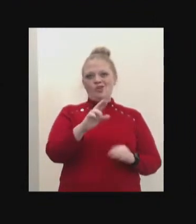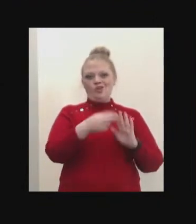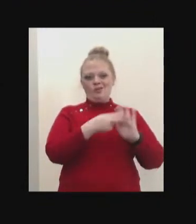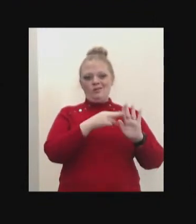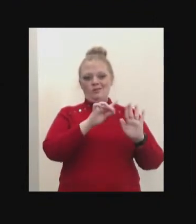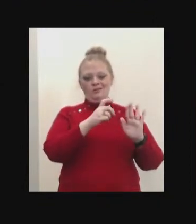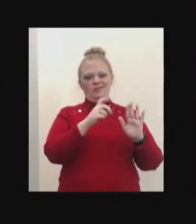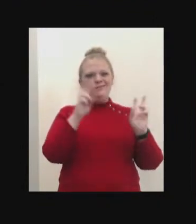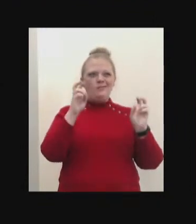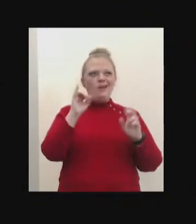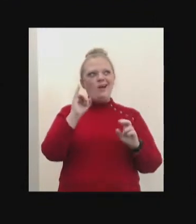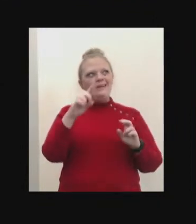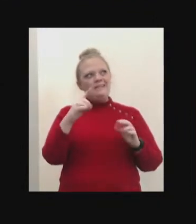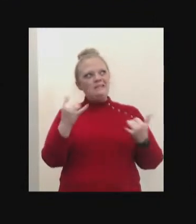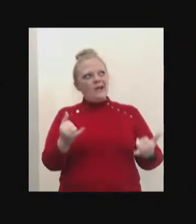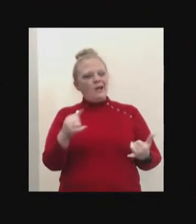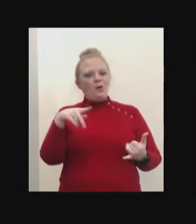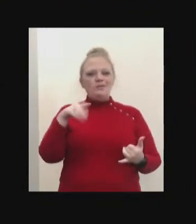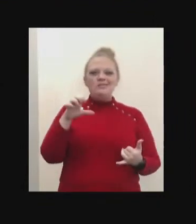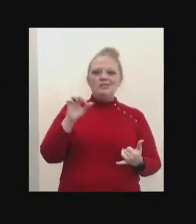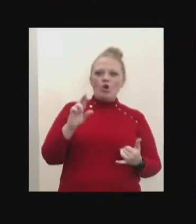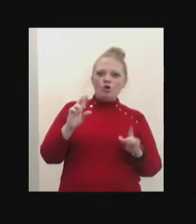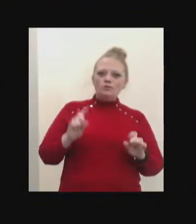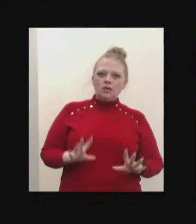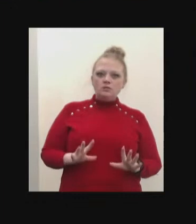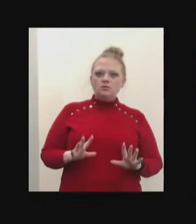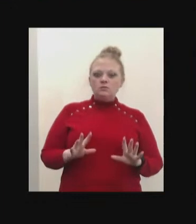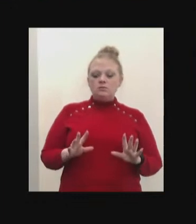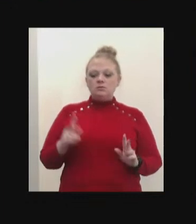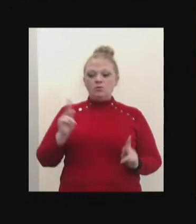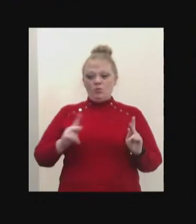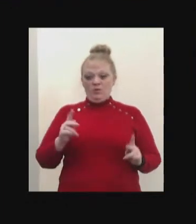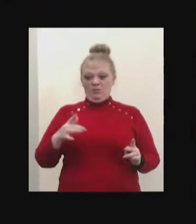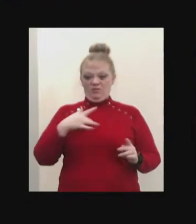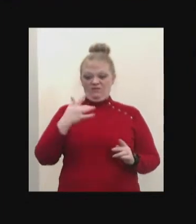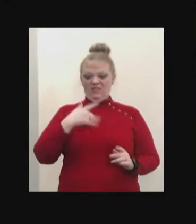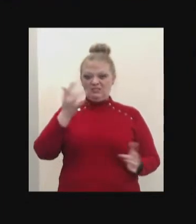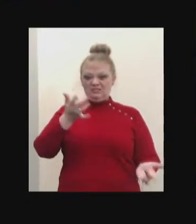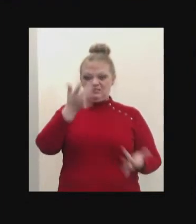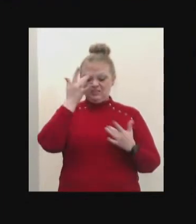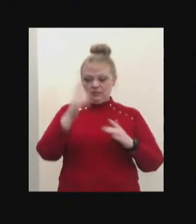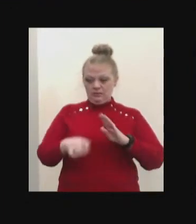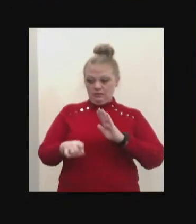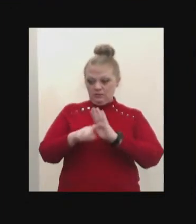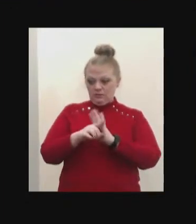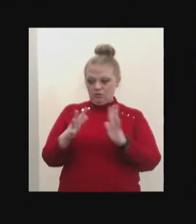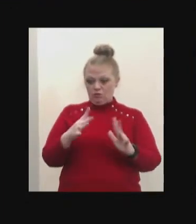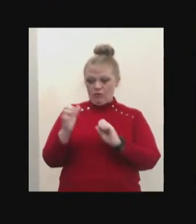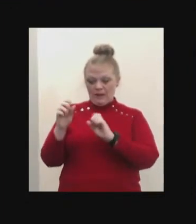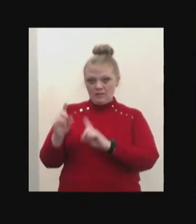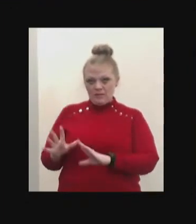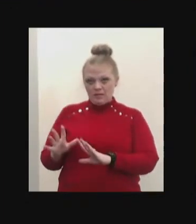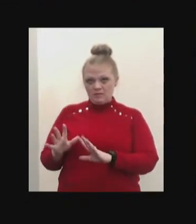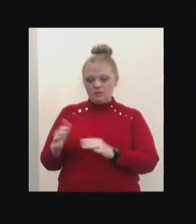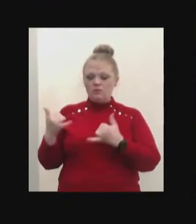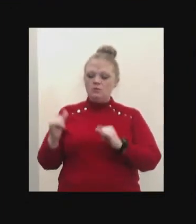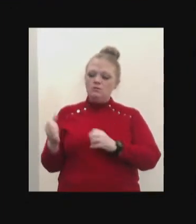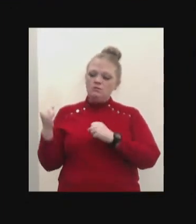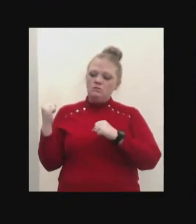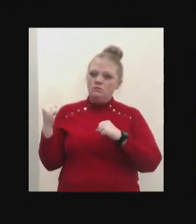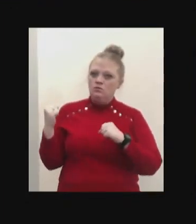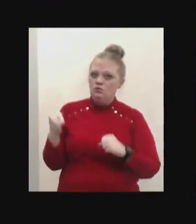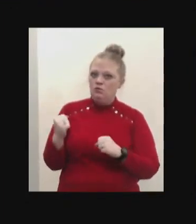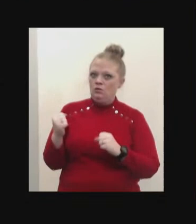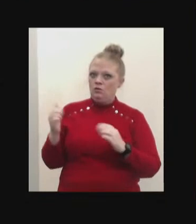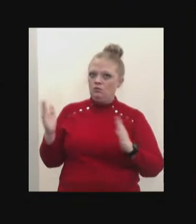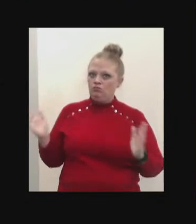Nows or the PCR tests. So we still, if people have symptoms and they have a negative rapid antigen test, we still strongly